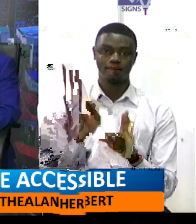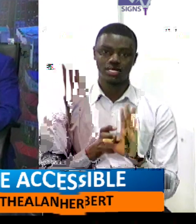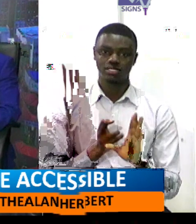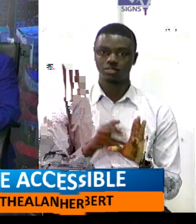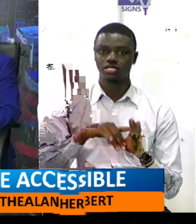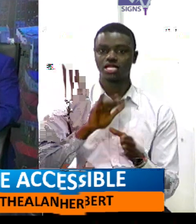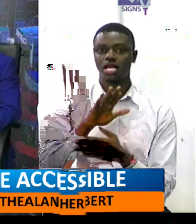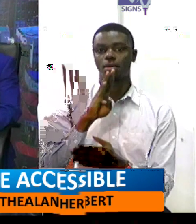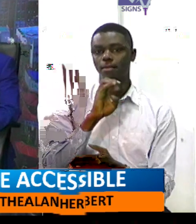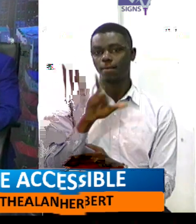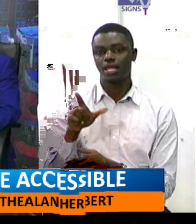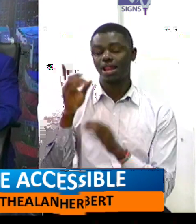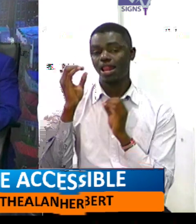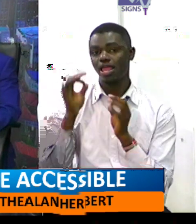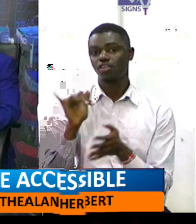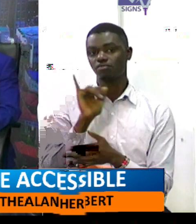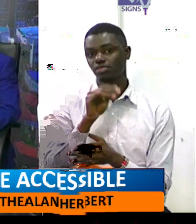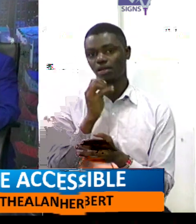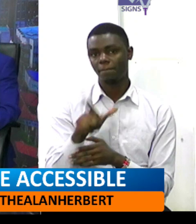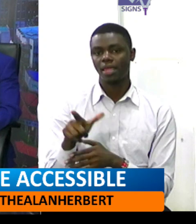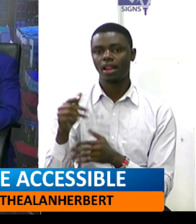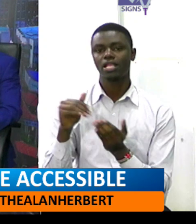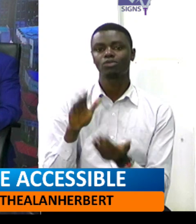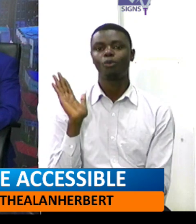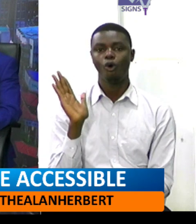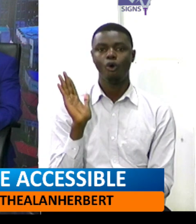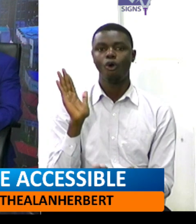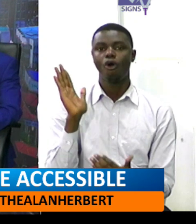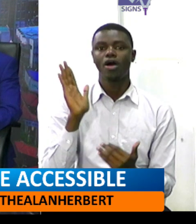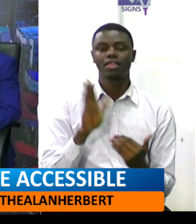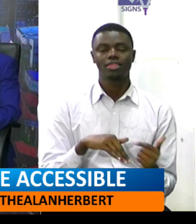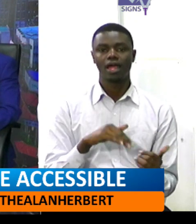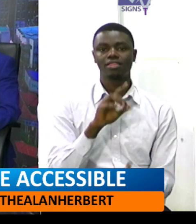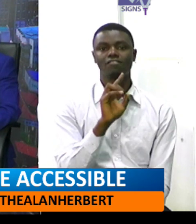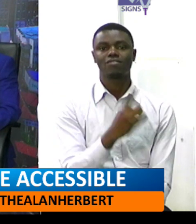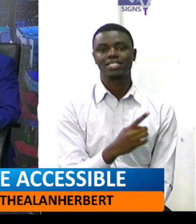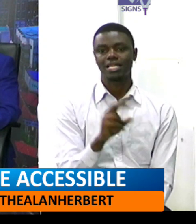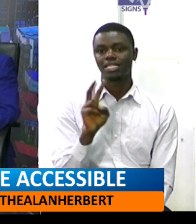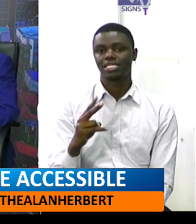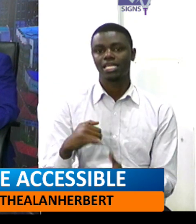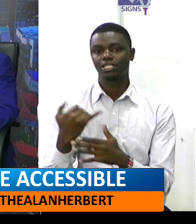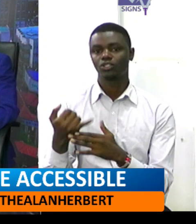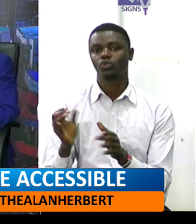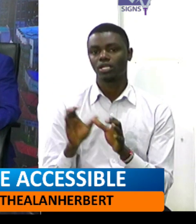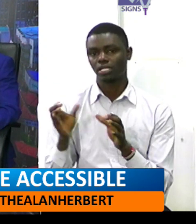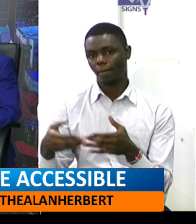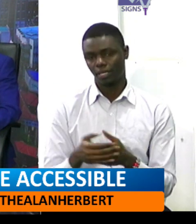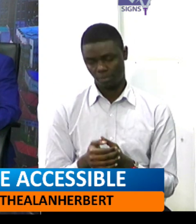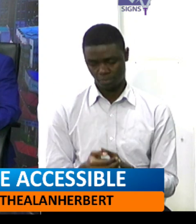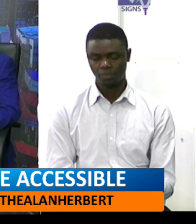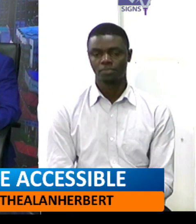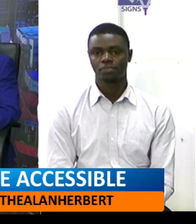your bill, should that bill exceed the first and the second insurance company.